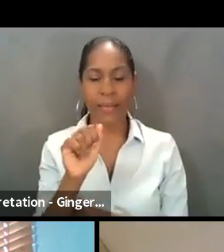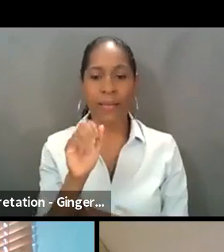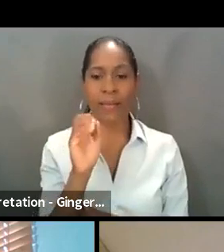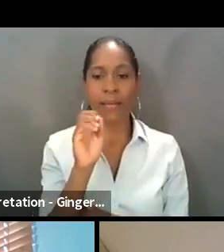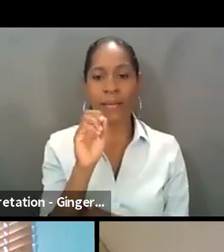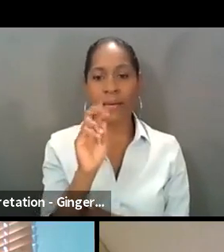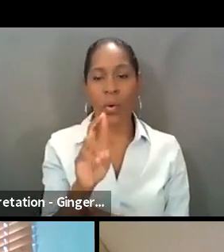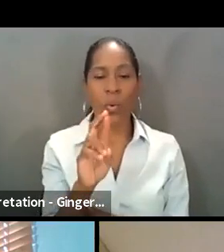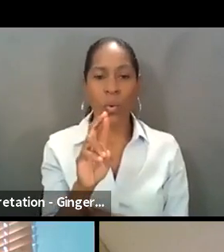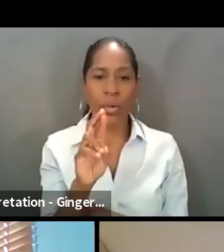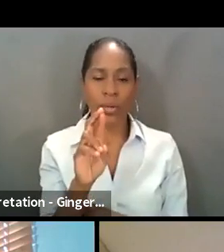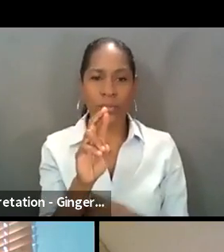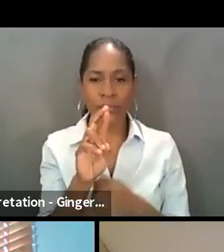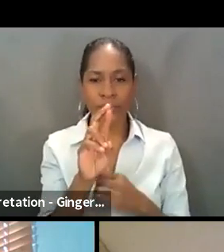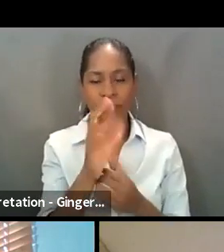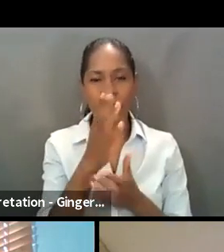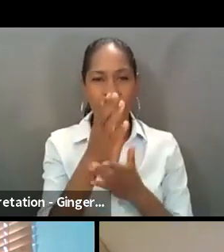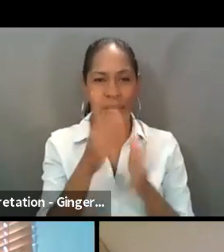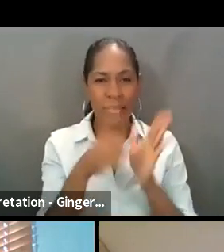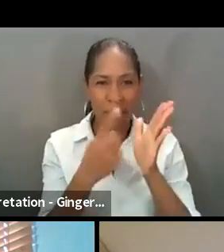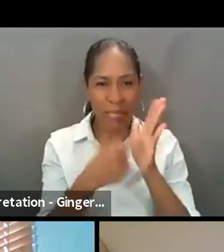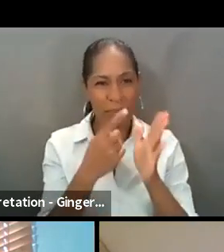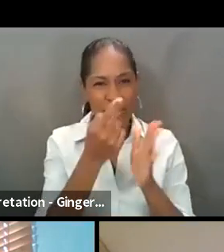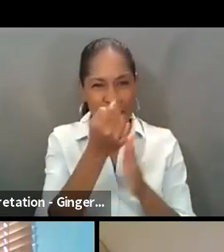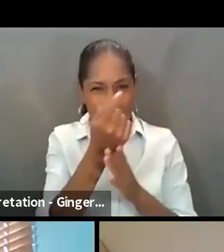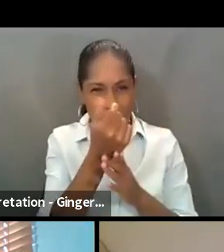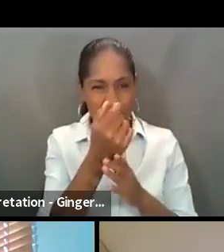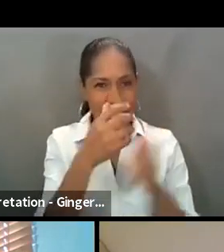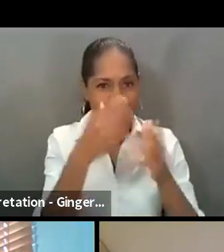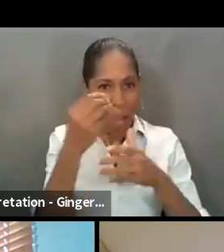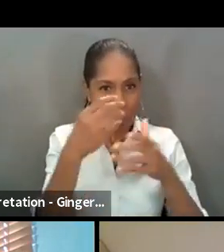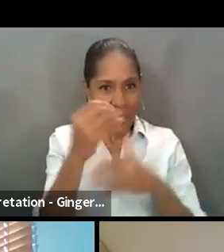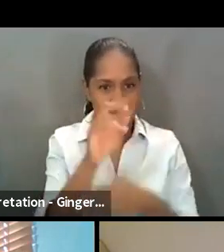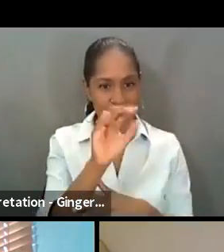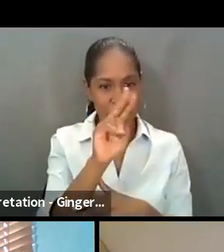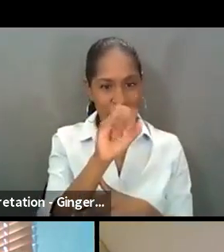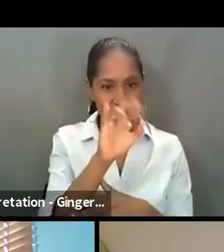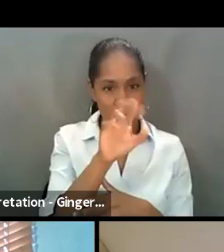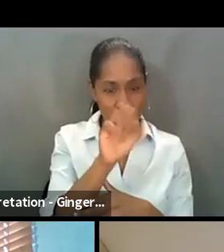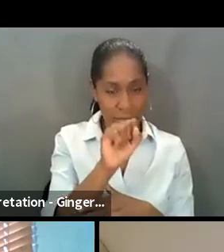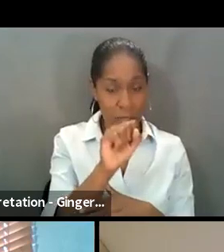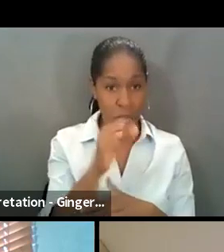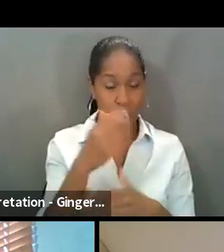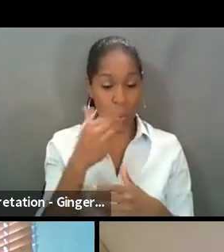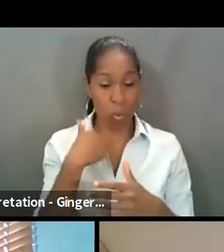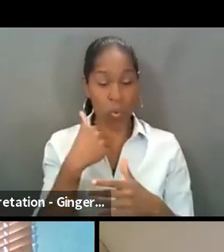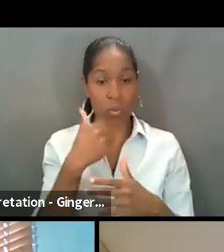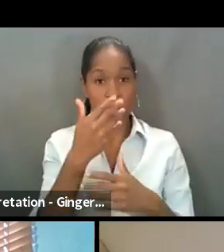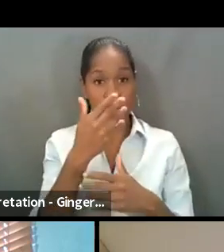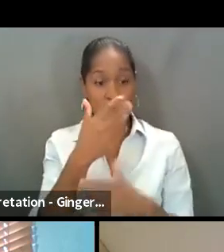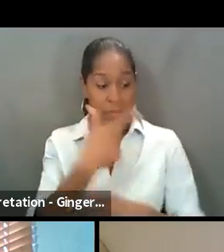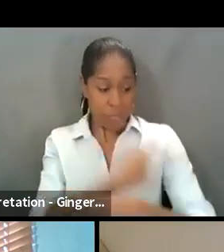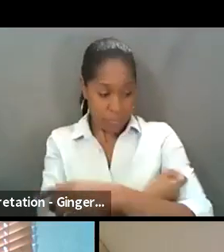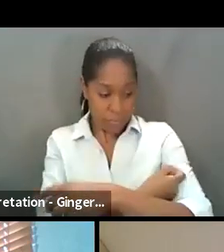of a virus, many pieces. And so your body gets introduced to that, it recognizes it, and the next time it sees it, it